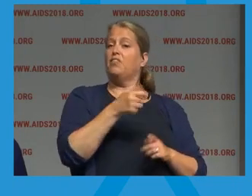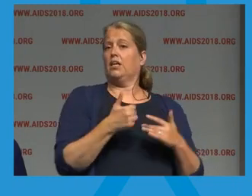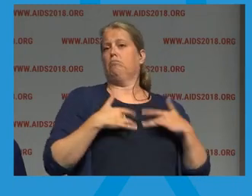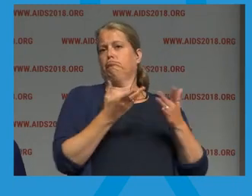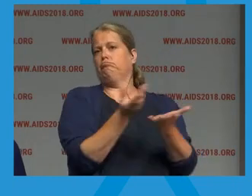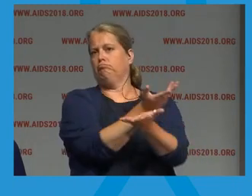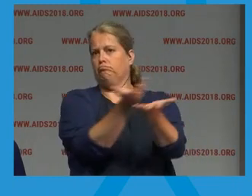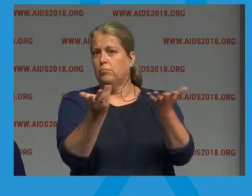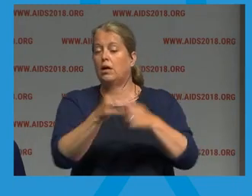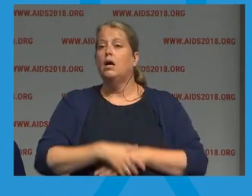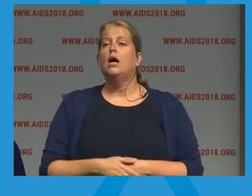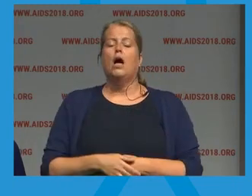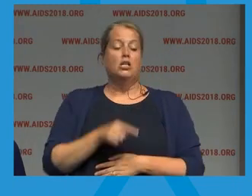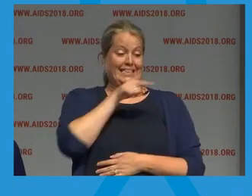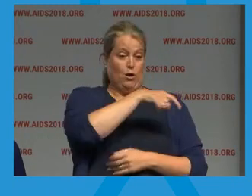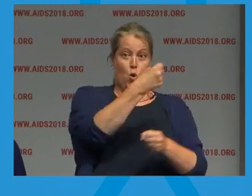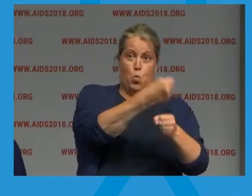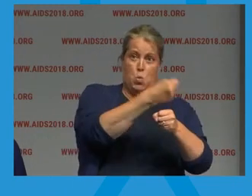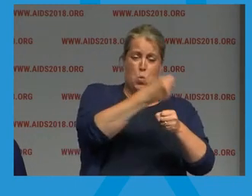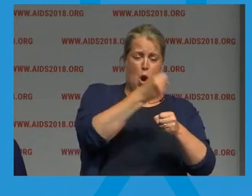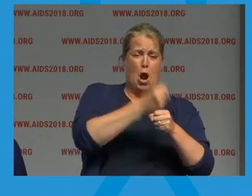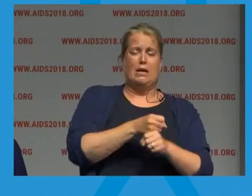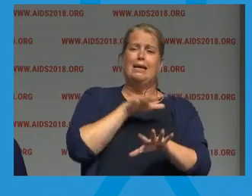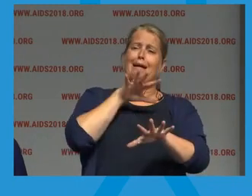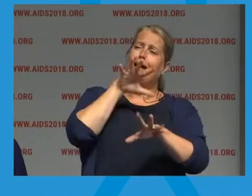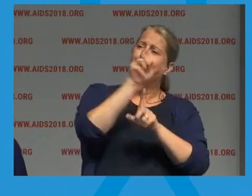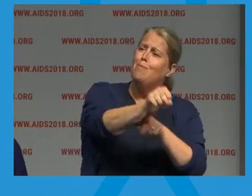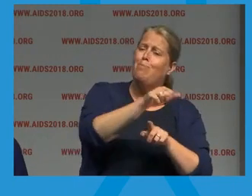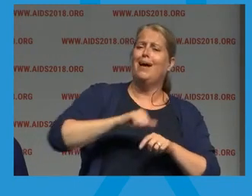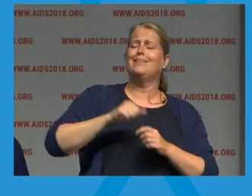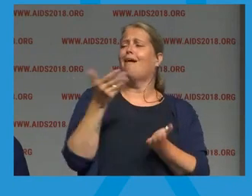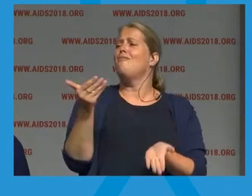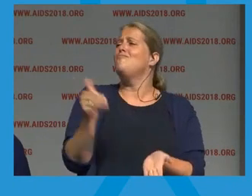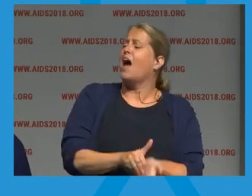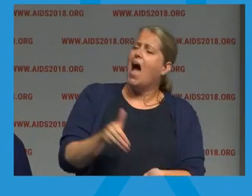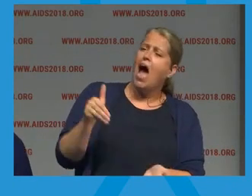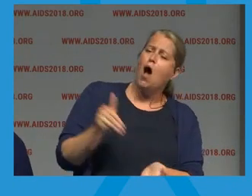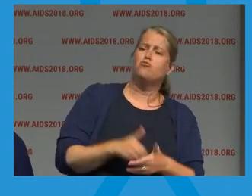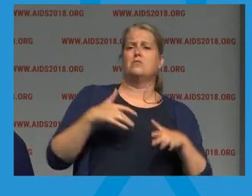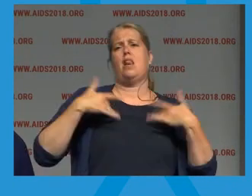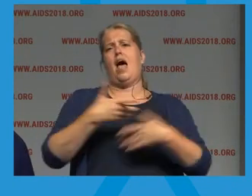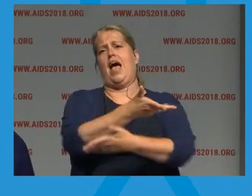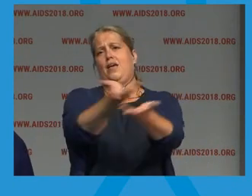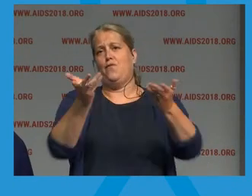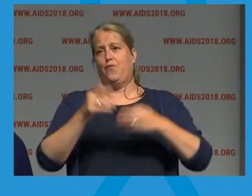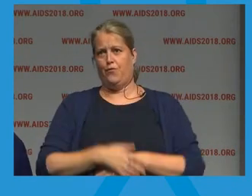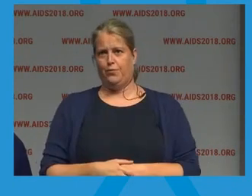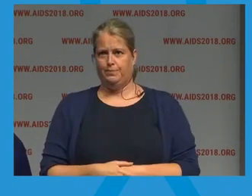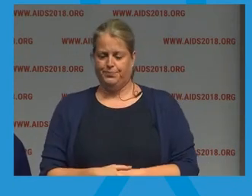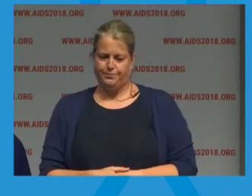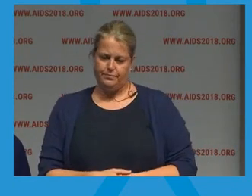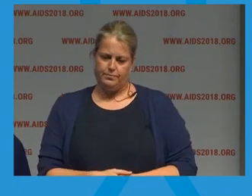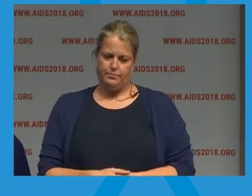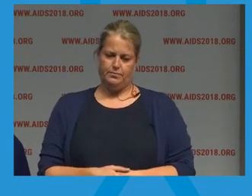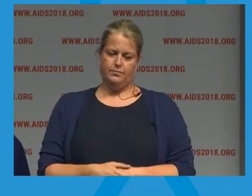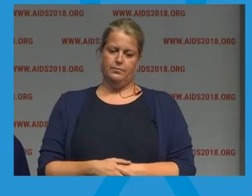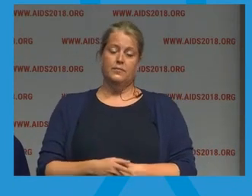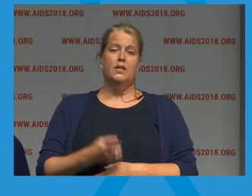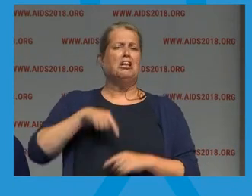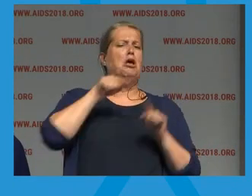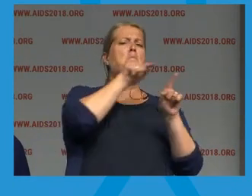work has impacted the lives of thousands of women infected and affected by HIV in Gauteng, Mpumalanga, Eastern Cape,